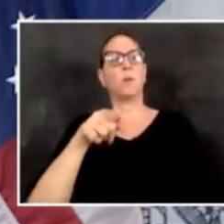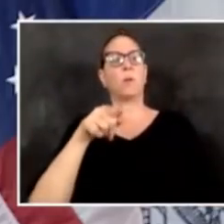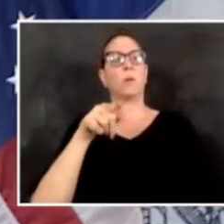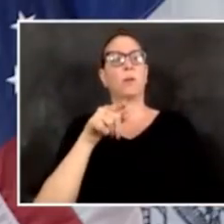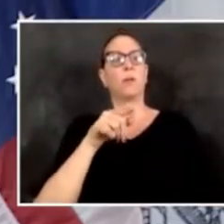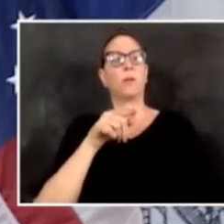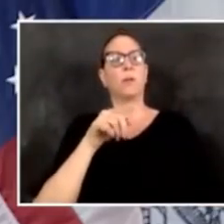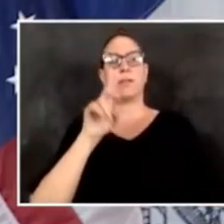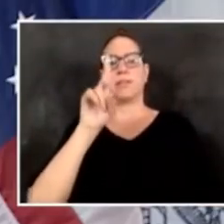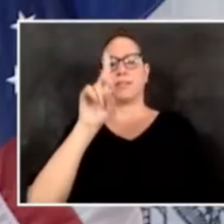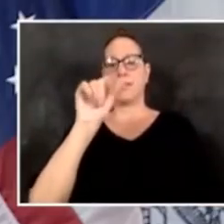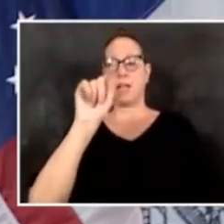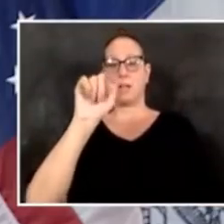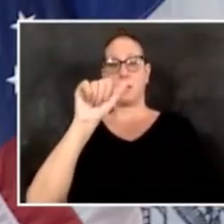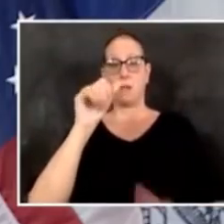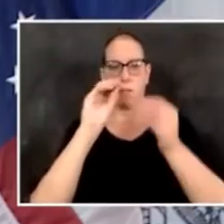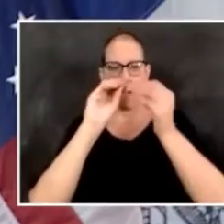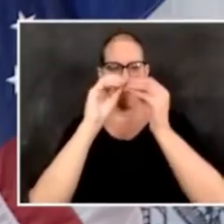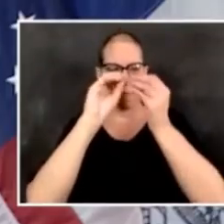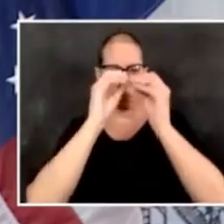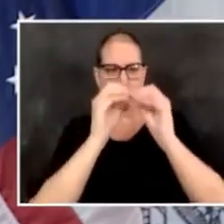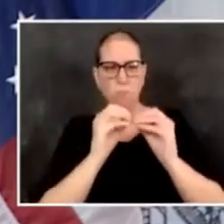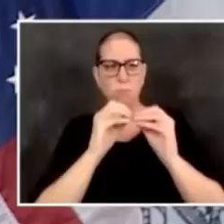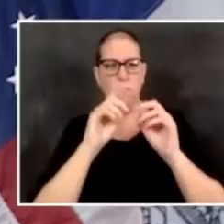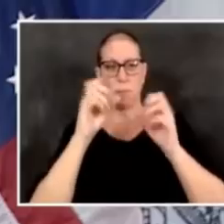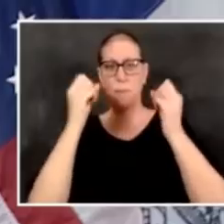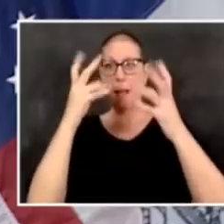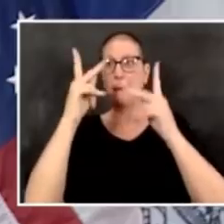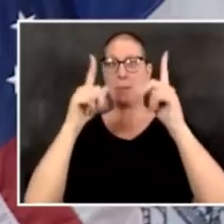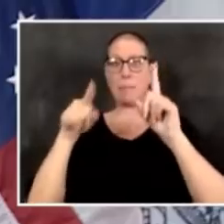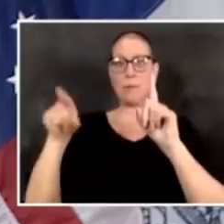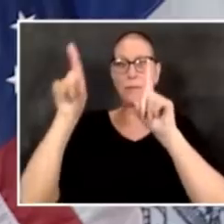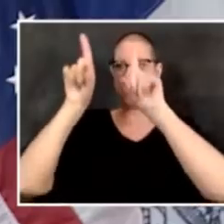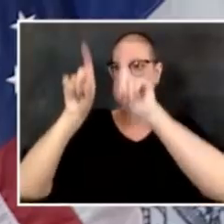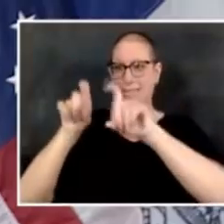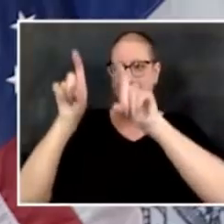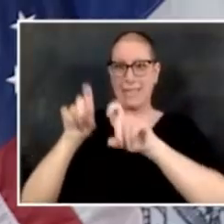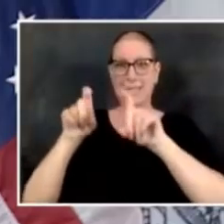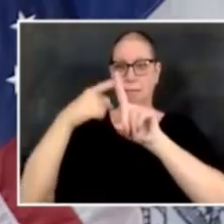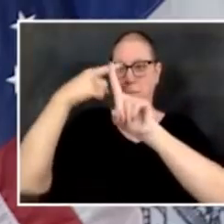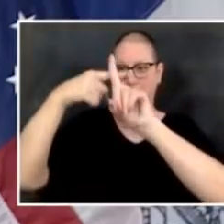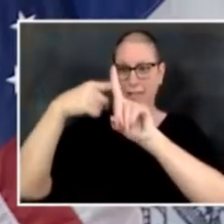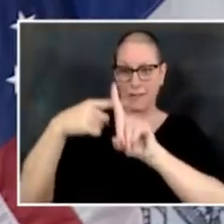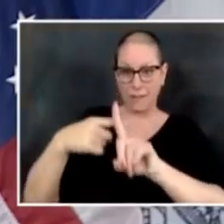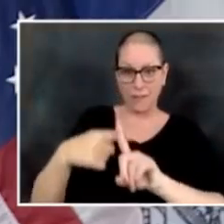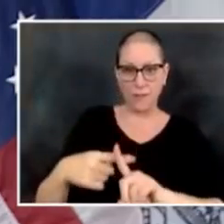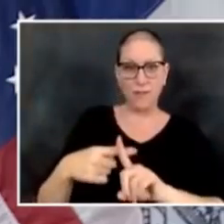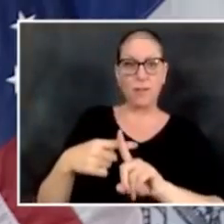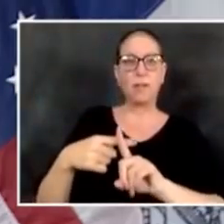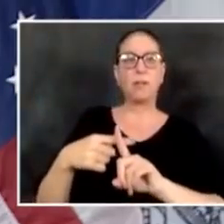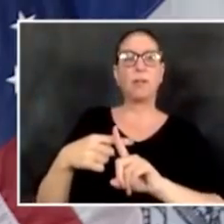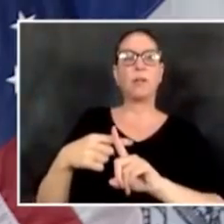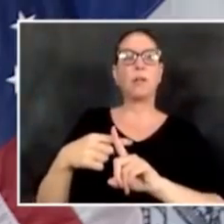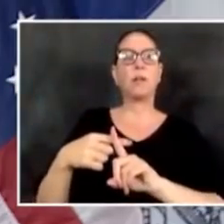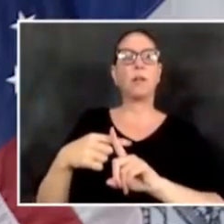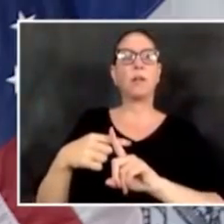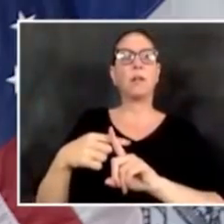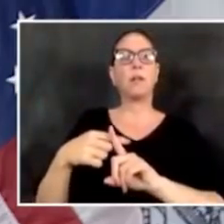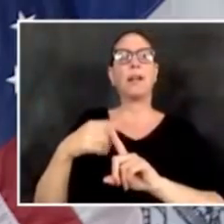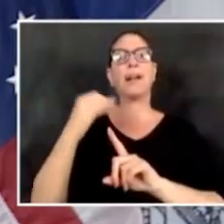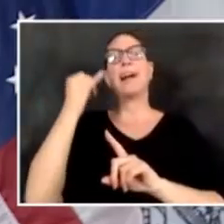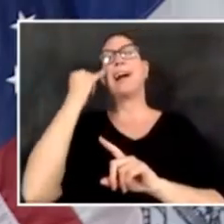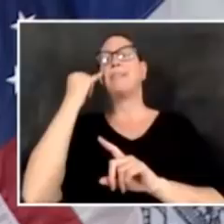it be completely unsurprising if the more people you test, the lower